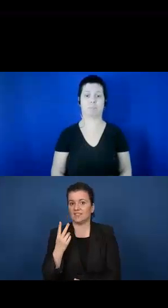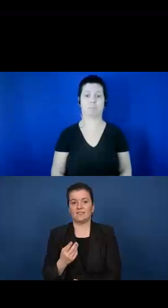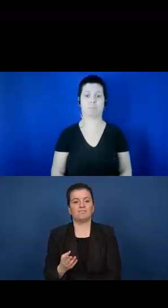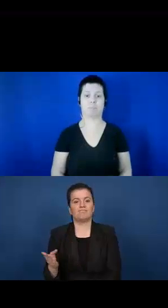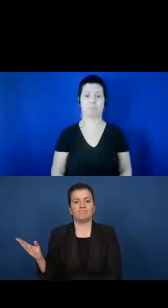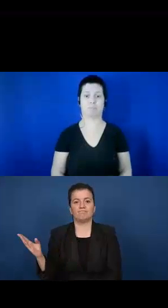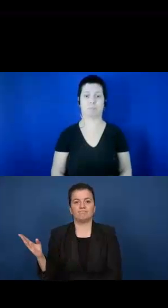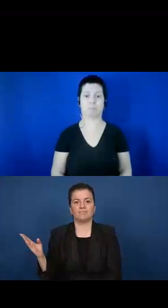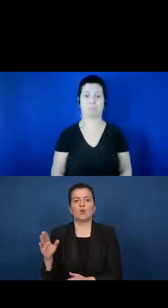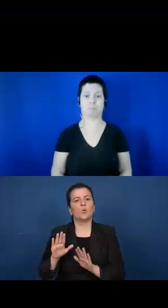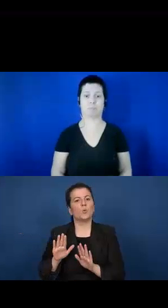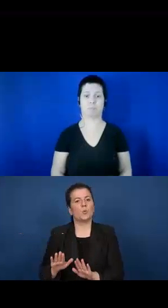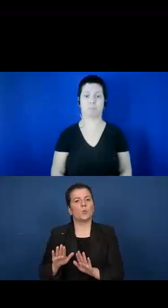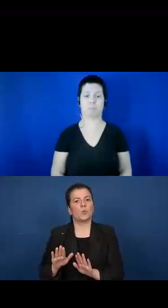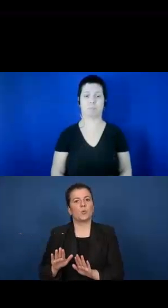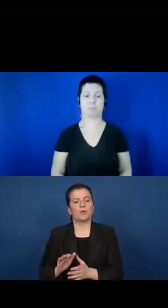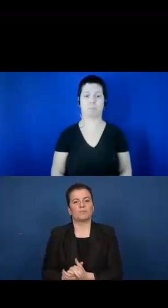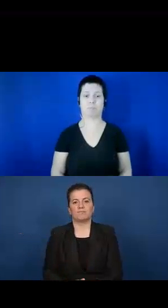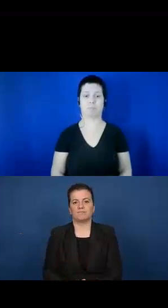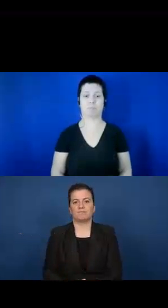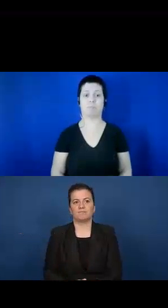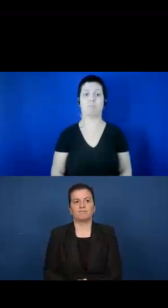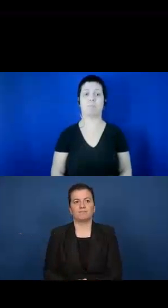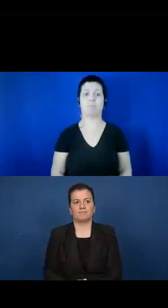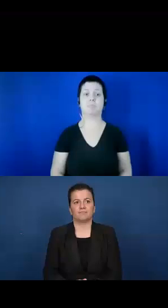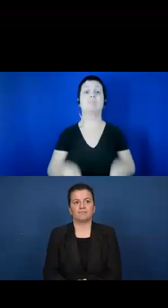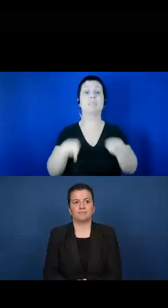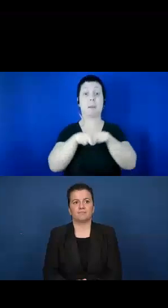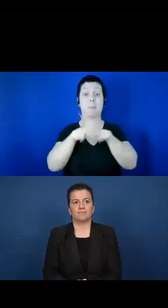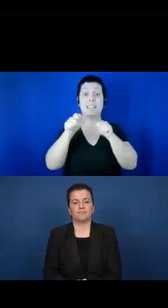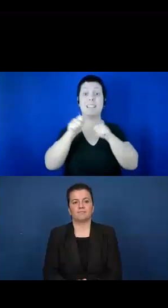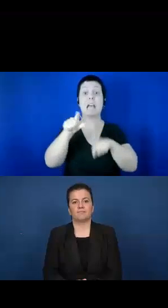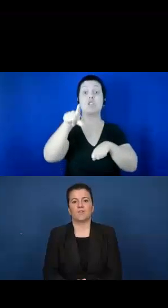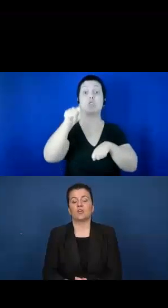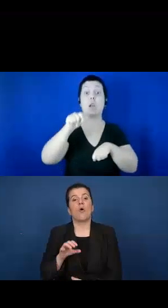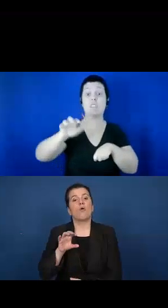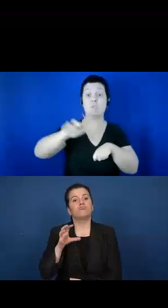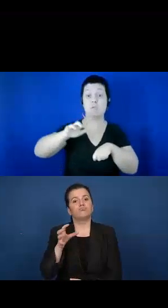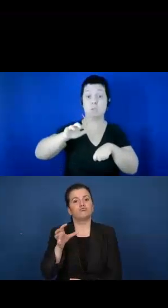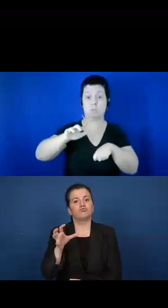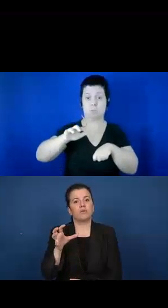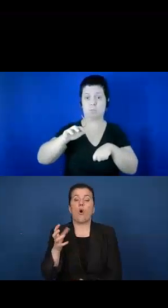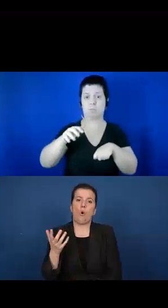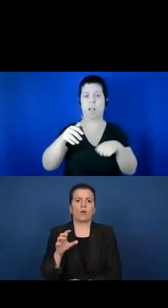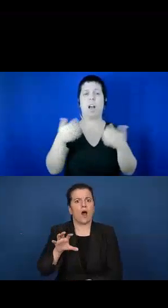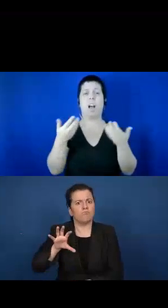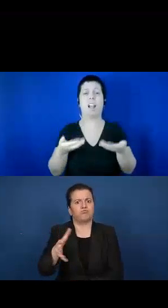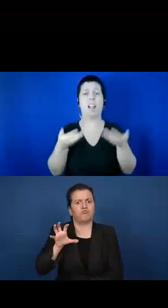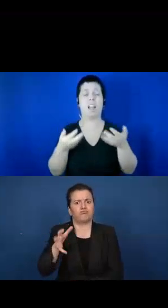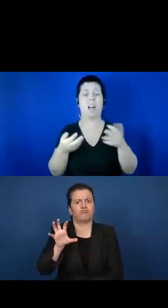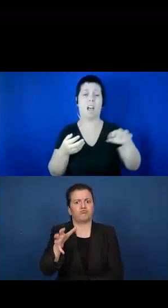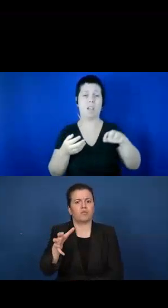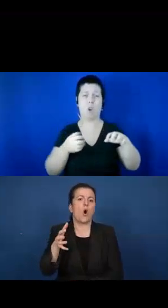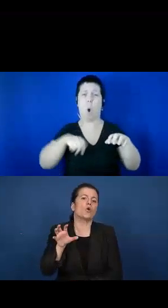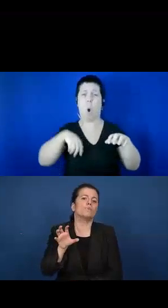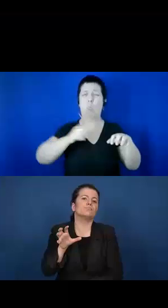The intensity of vibration can also be varied from very low to 255, which is the